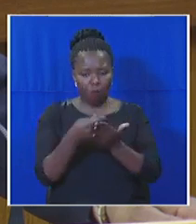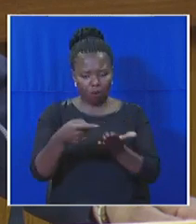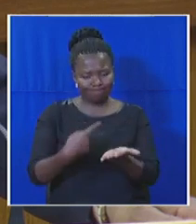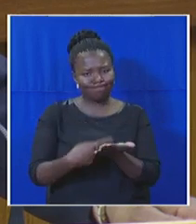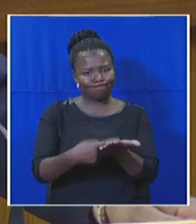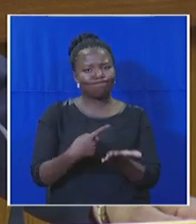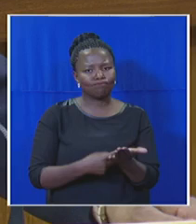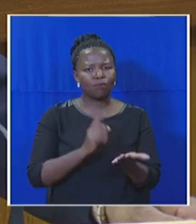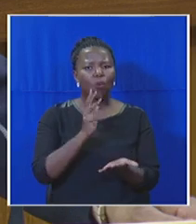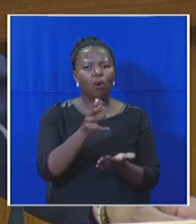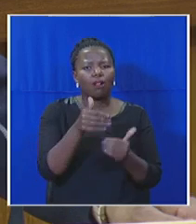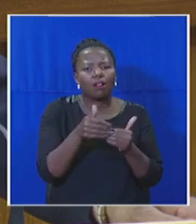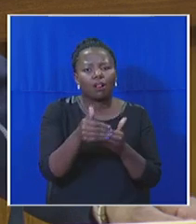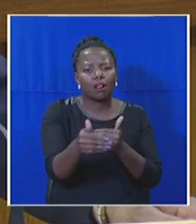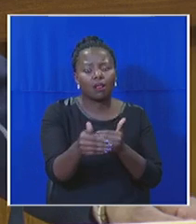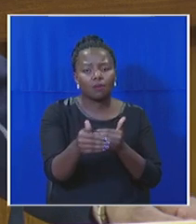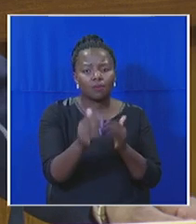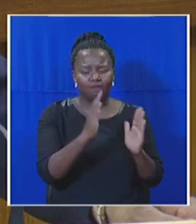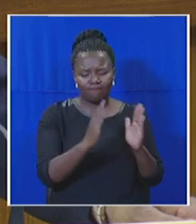And the matter of